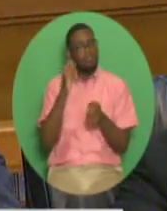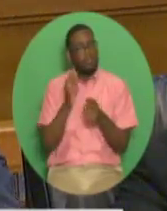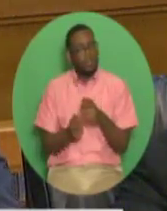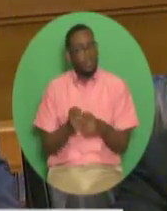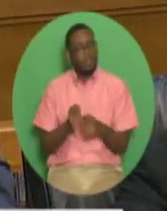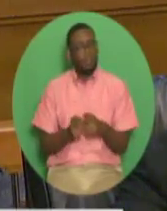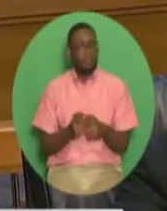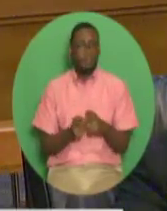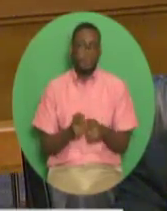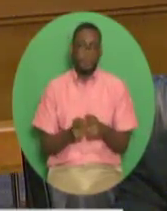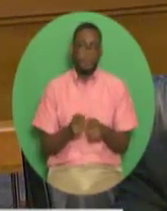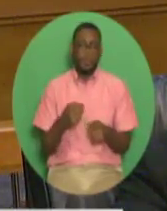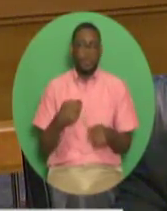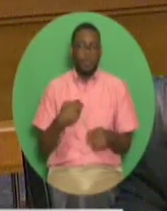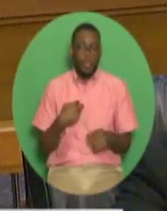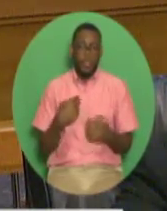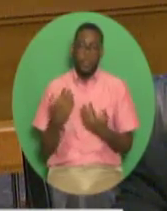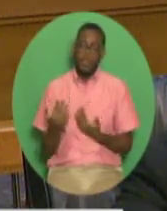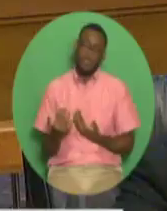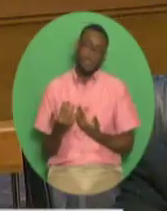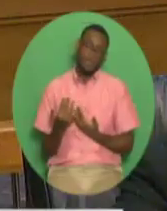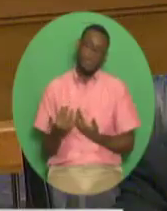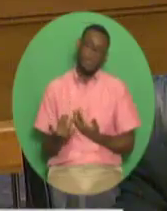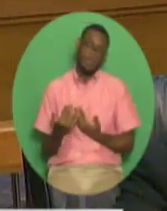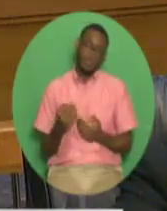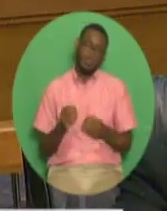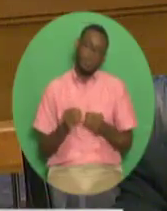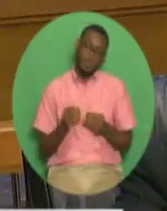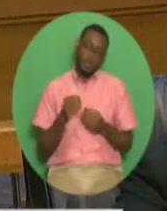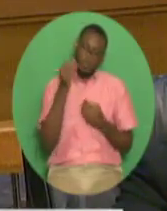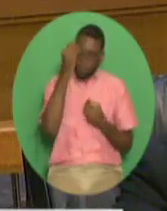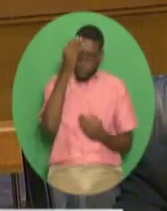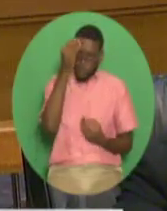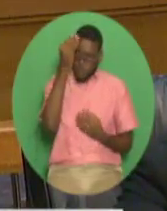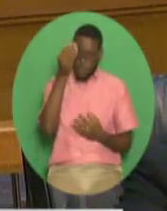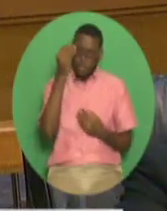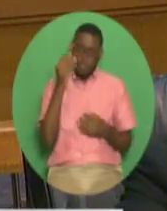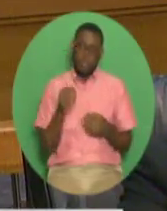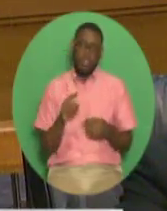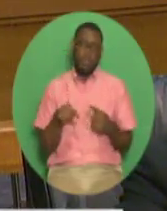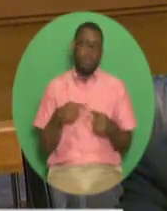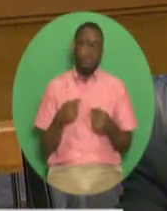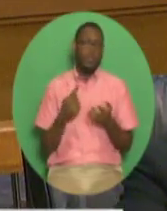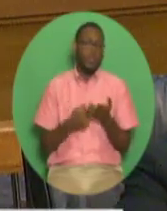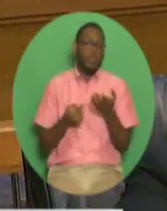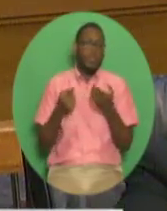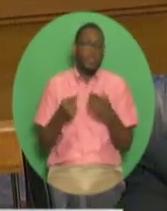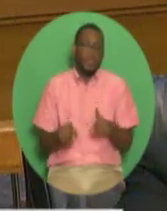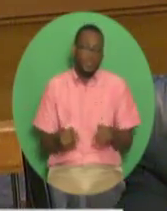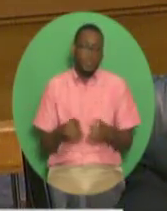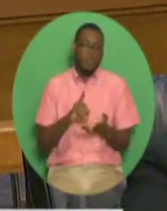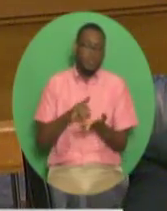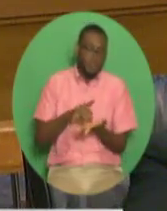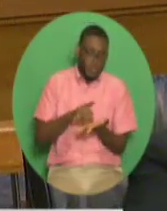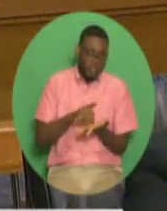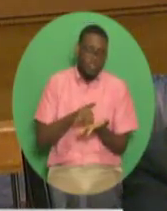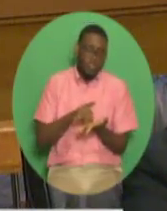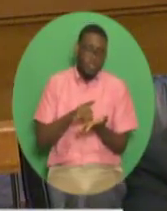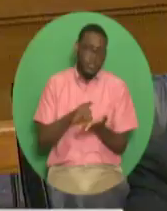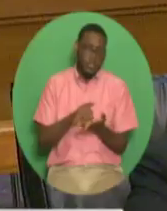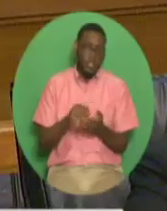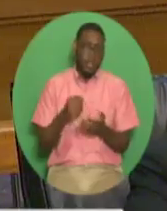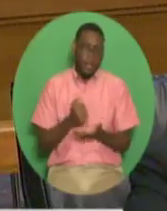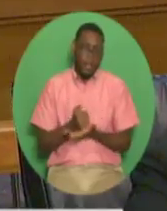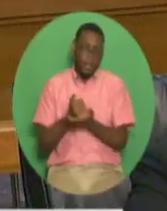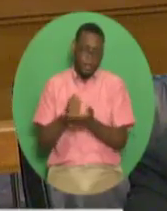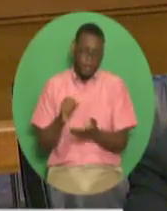The other matter I would want to mention in passing, of course, is with regards to hospitals, and